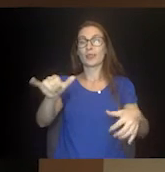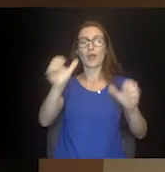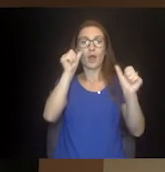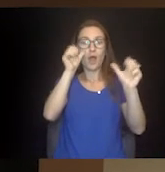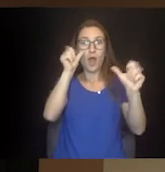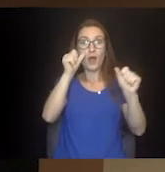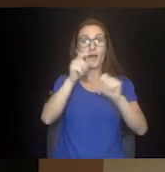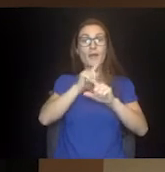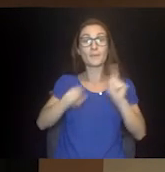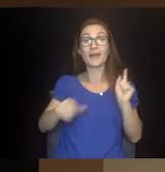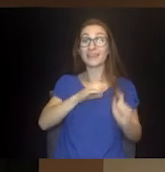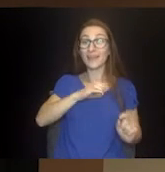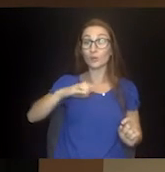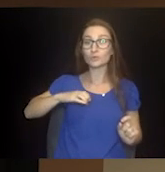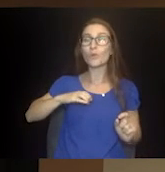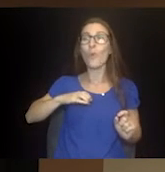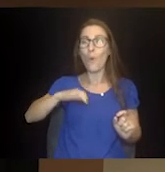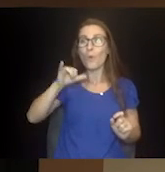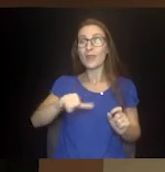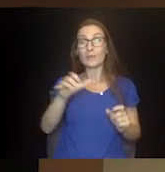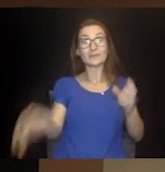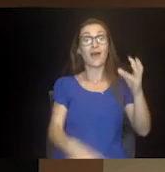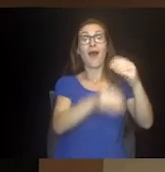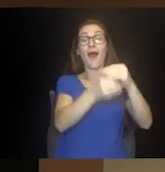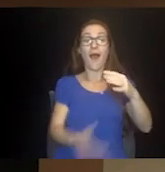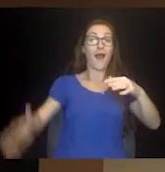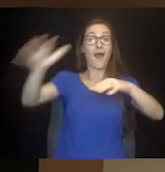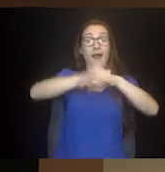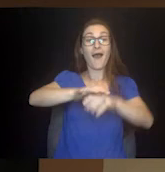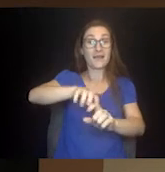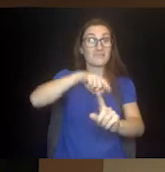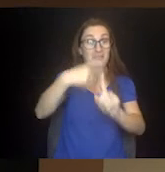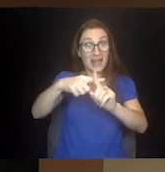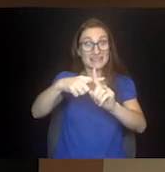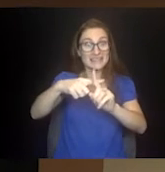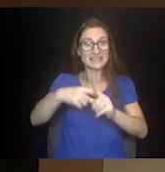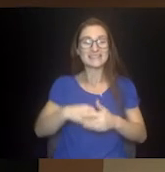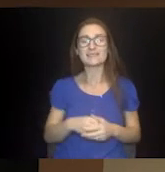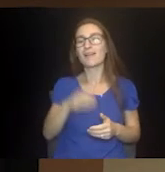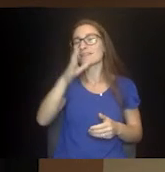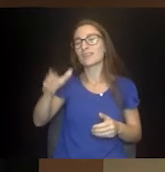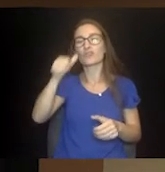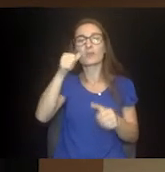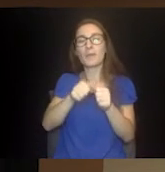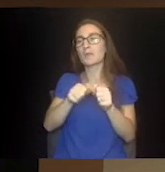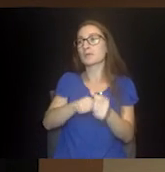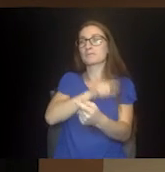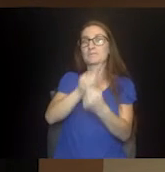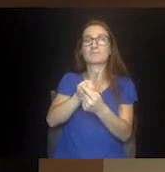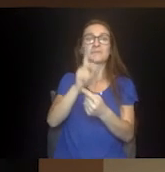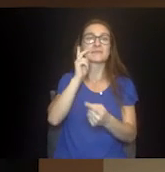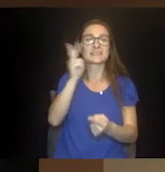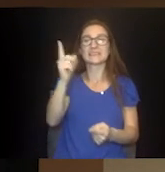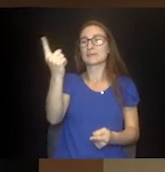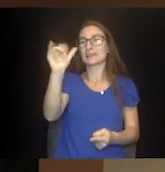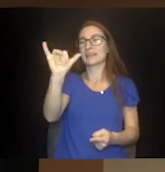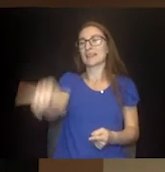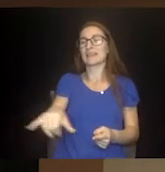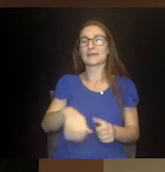was just icing on the cake to me. But yeah, I don't remember a time that we really ran into anything like that, James.